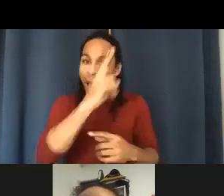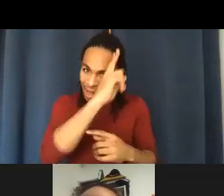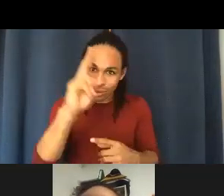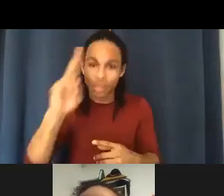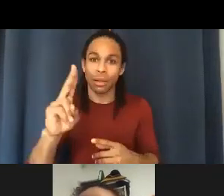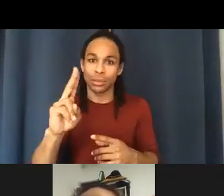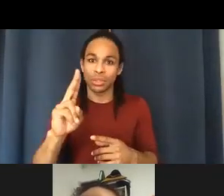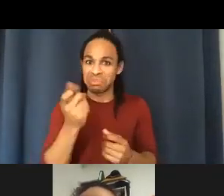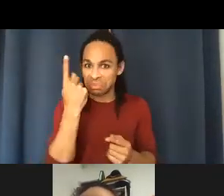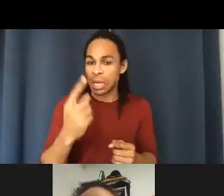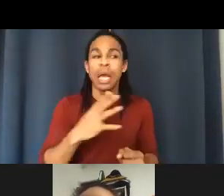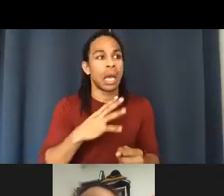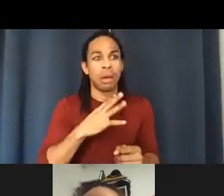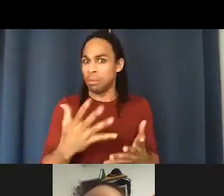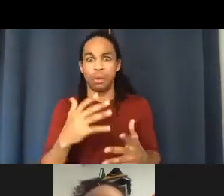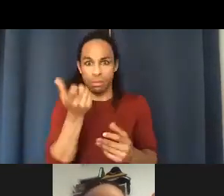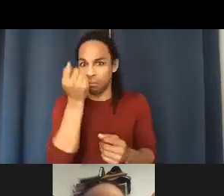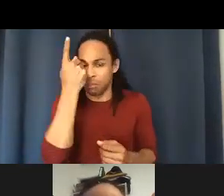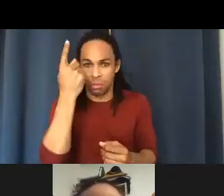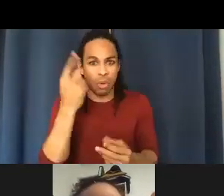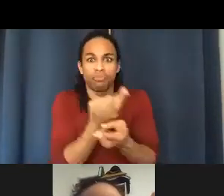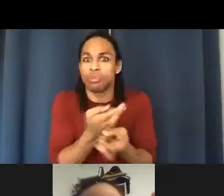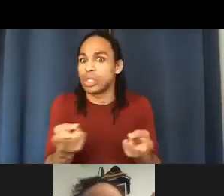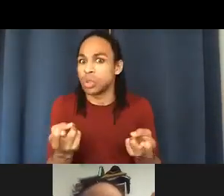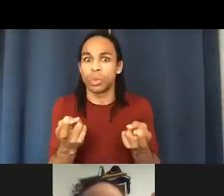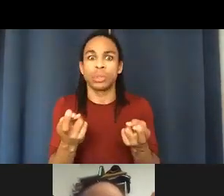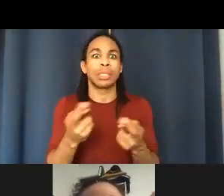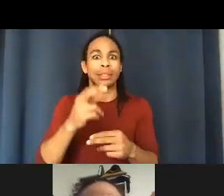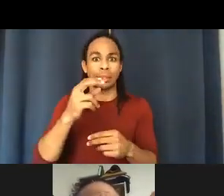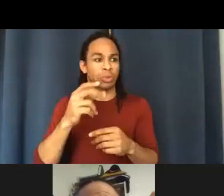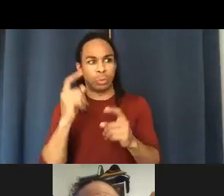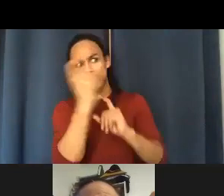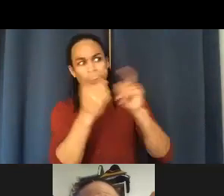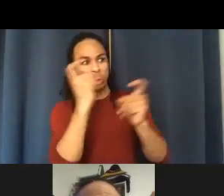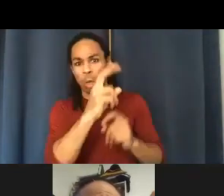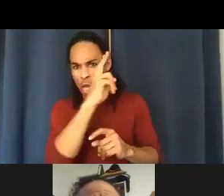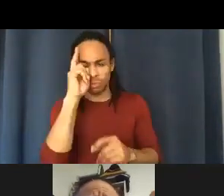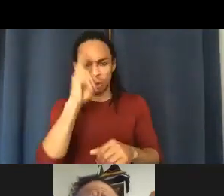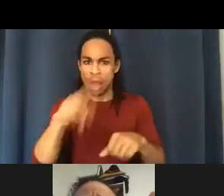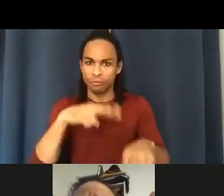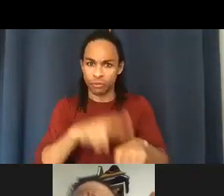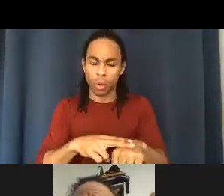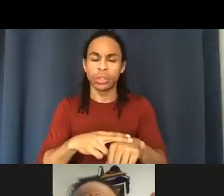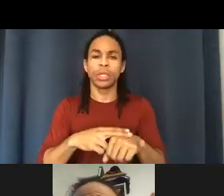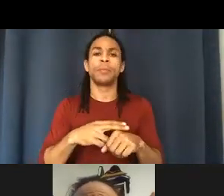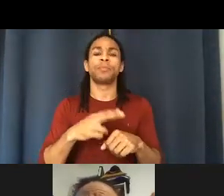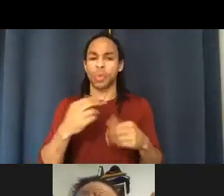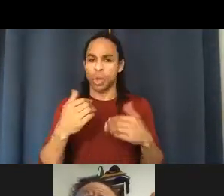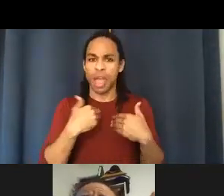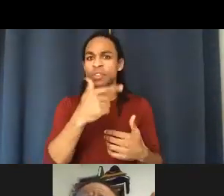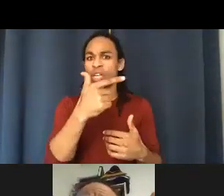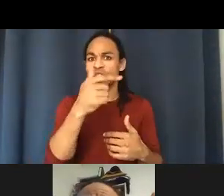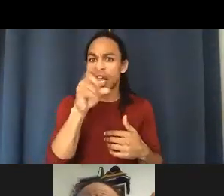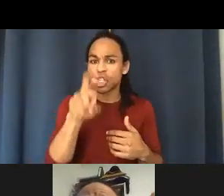that beyond COVID-19, there are many, many health problems, gender violence, family violence, poverty,